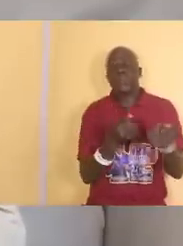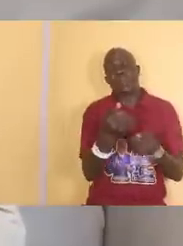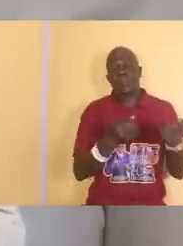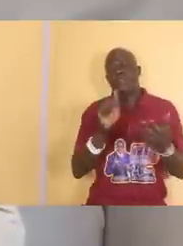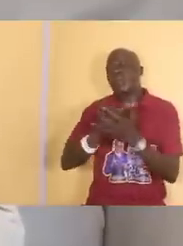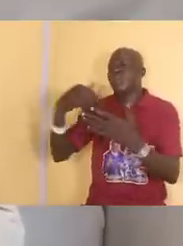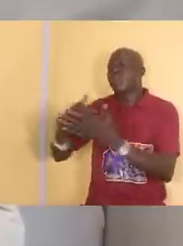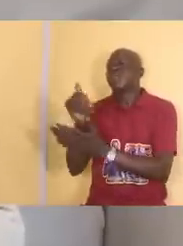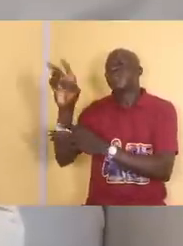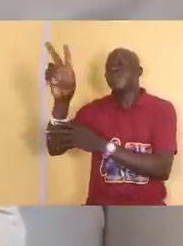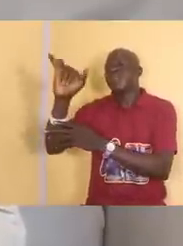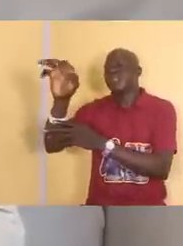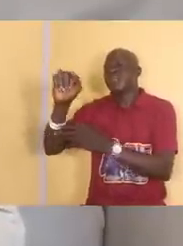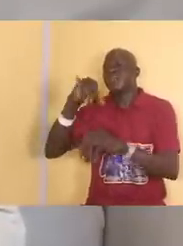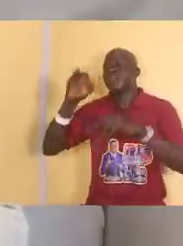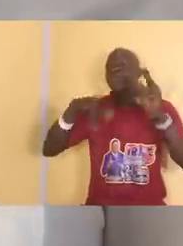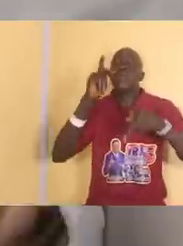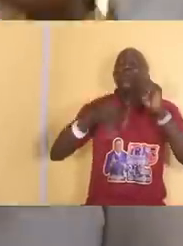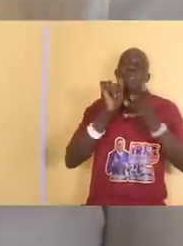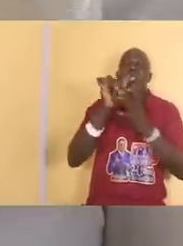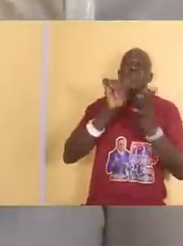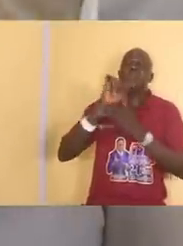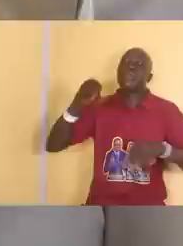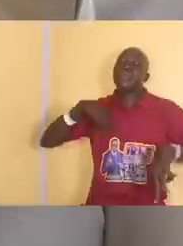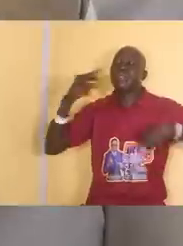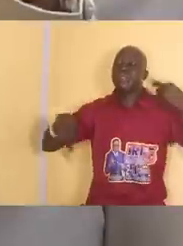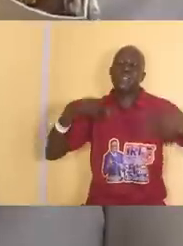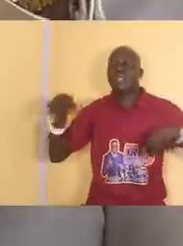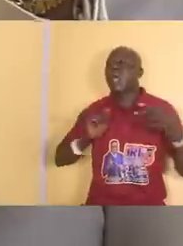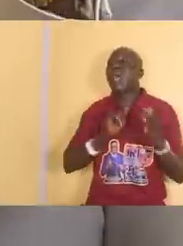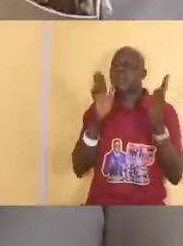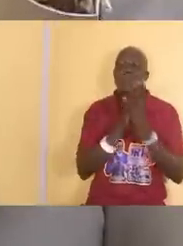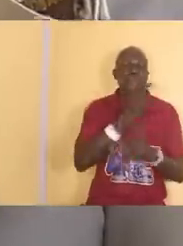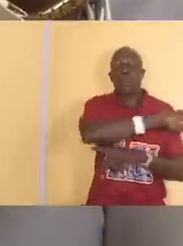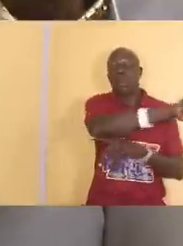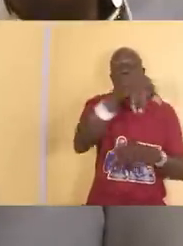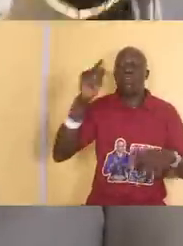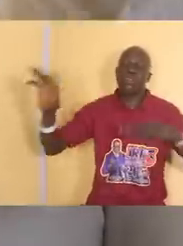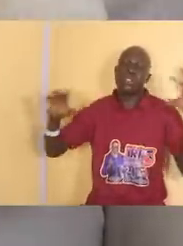buy car and the people that are rejoicing right now. I pray for all the